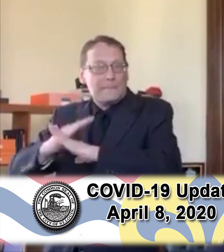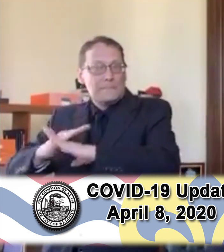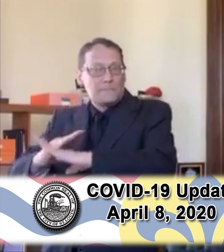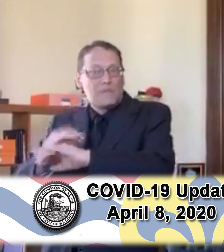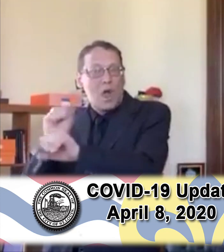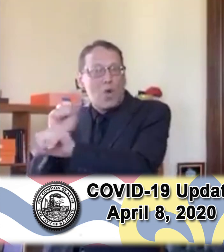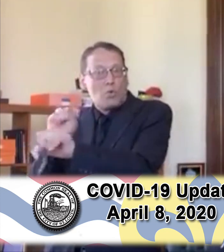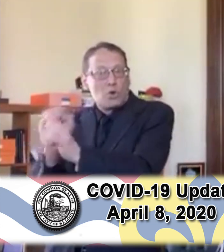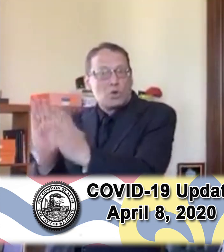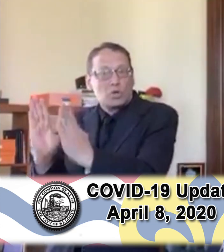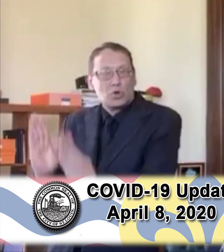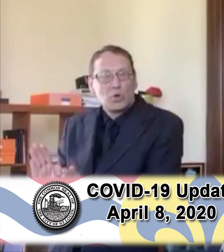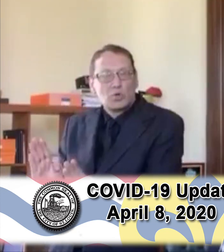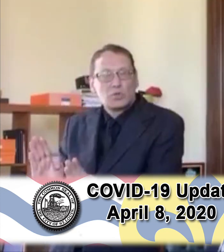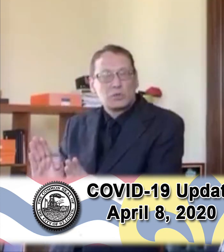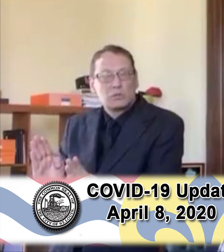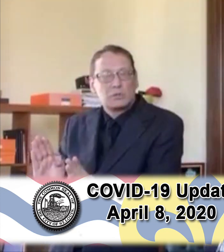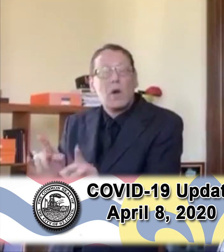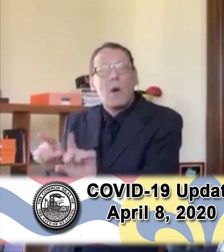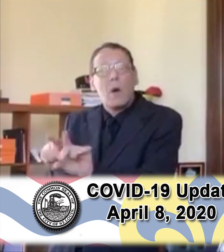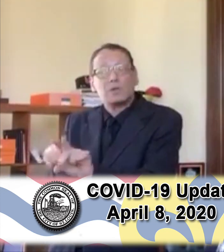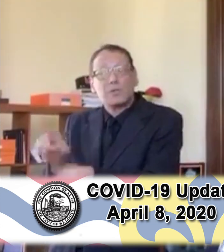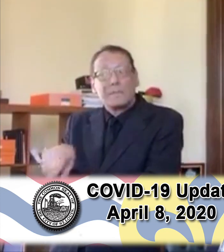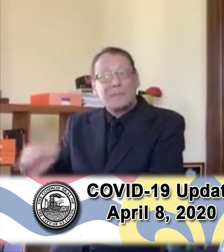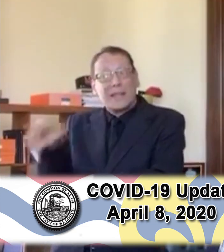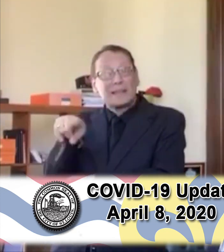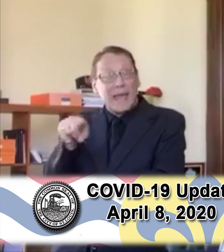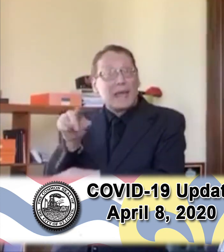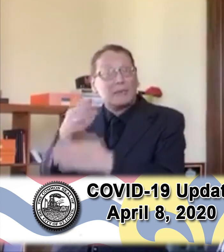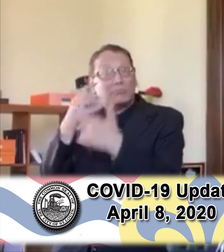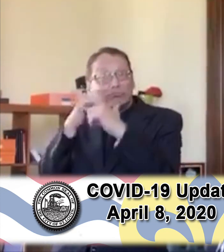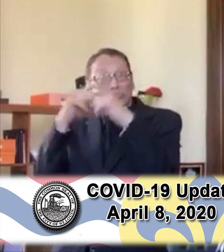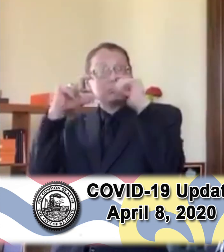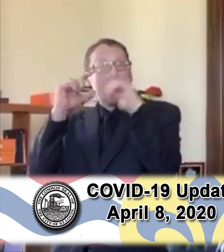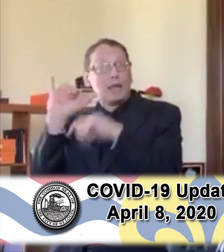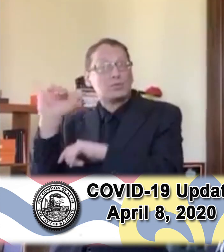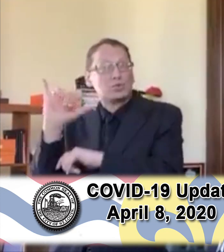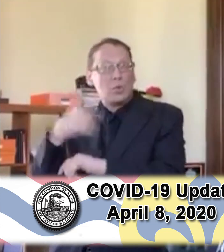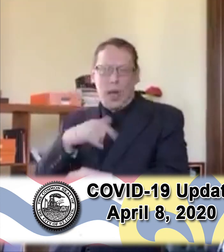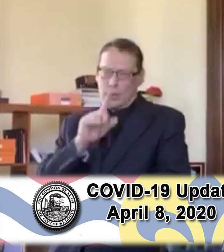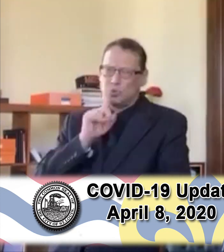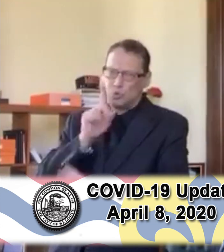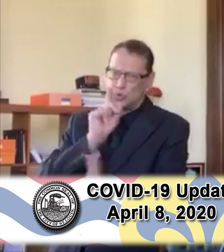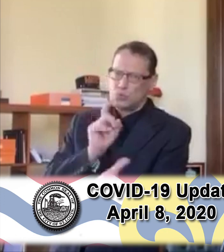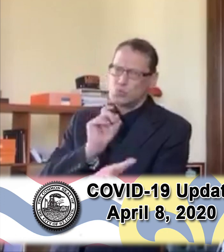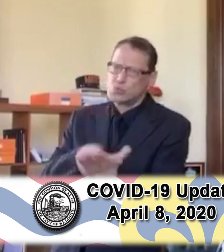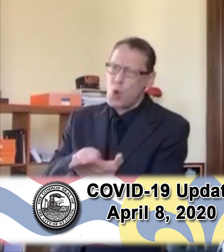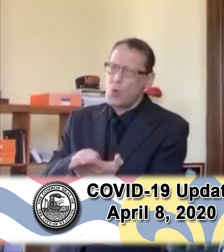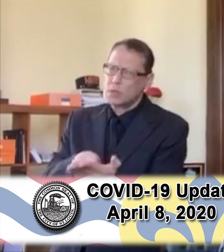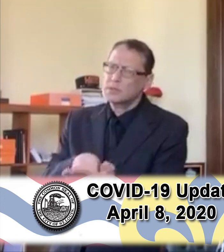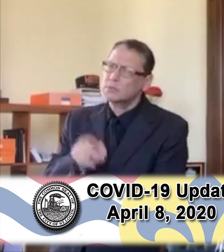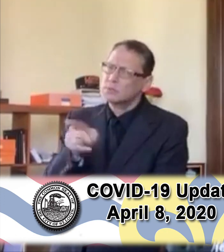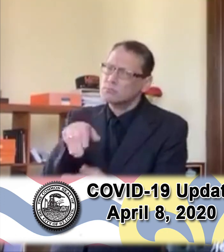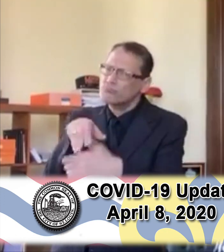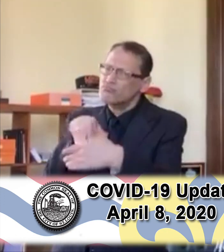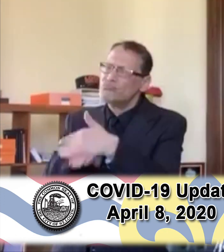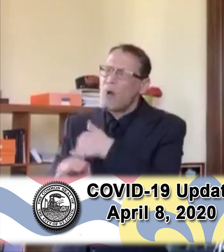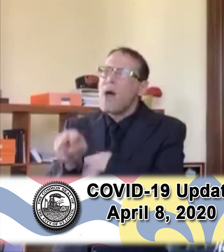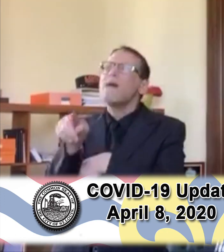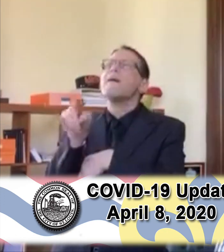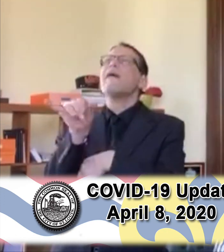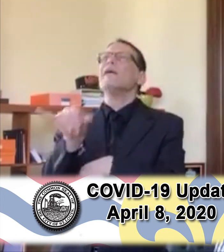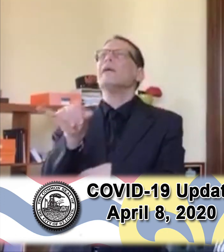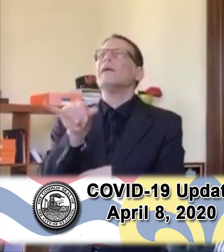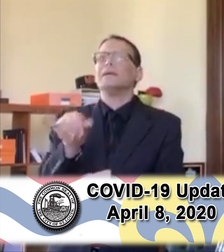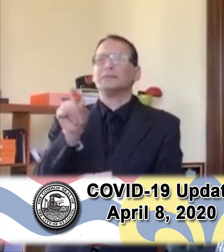workers. And the grocery store workers as well are wearing masks. I'm sure that you've seen that recently if you've been into the grocery store